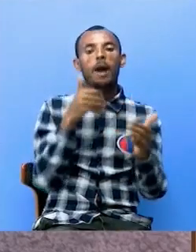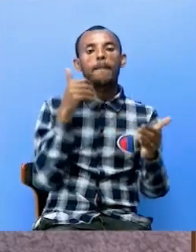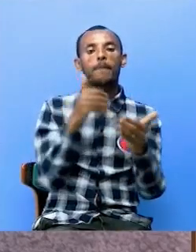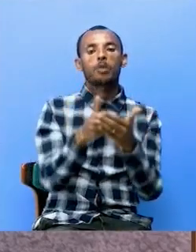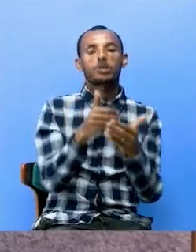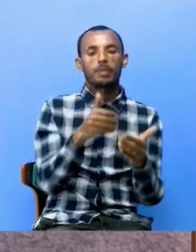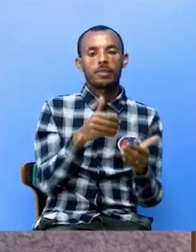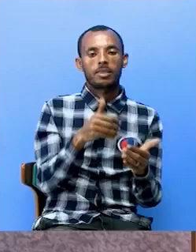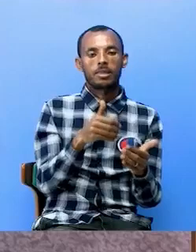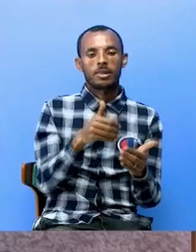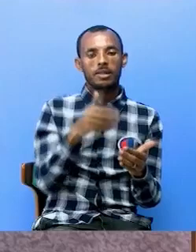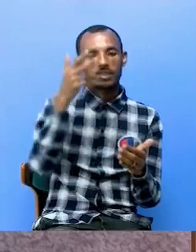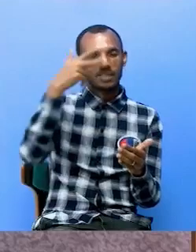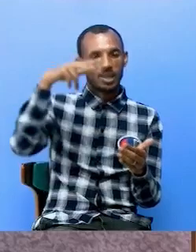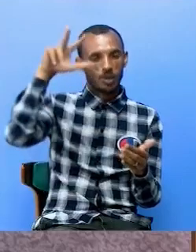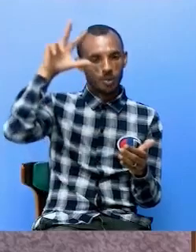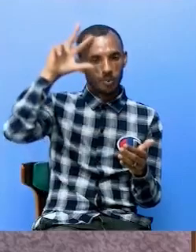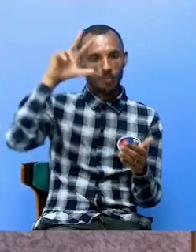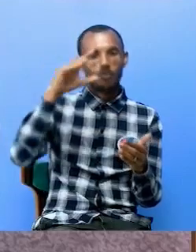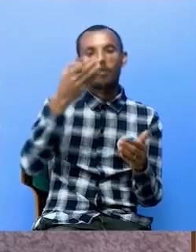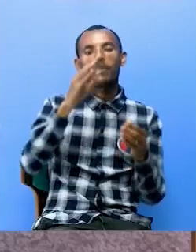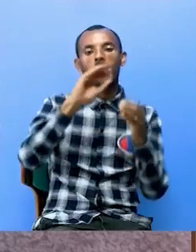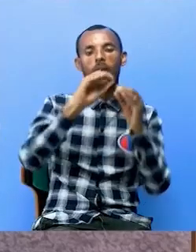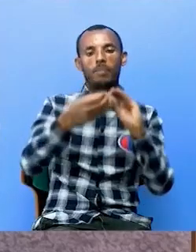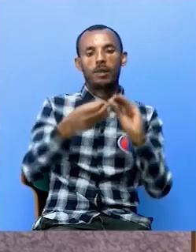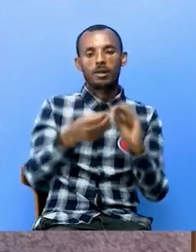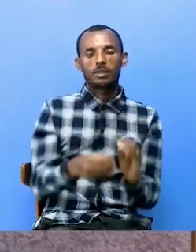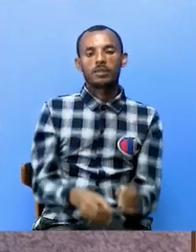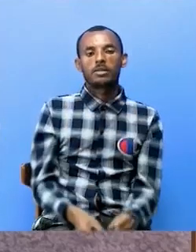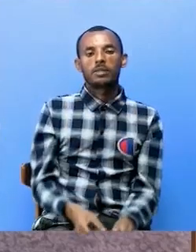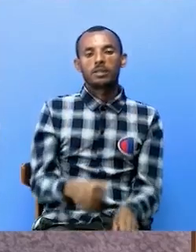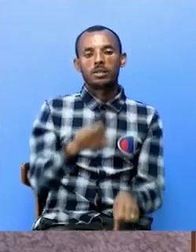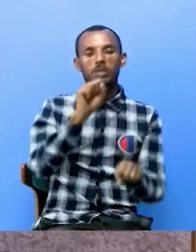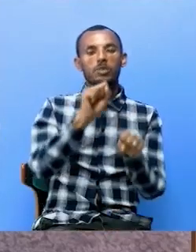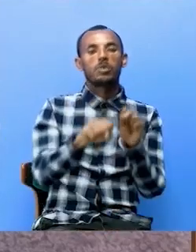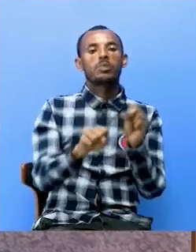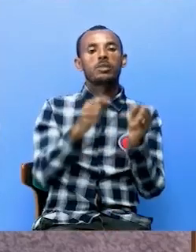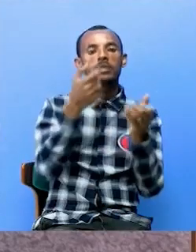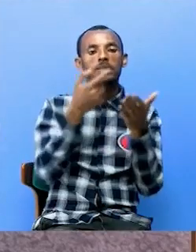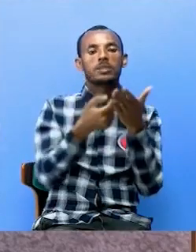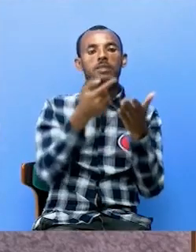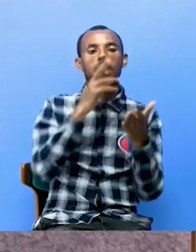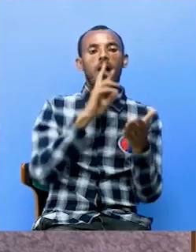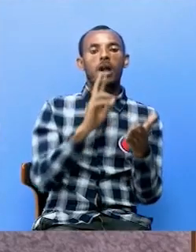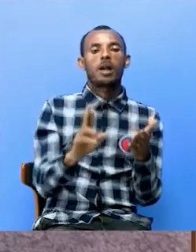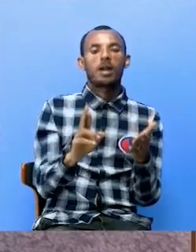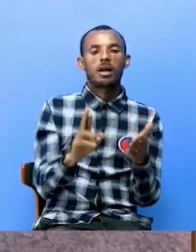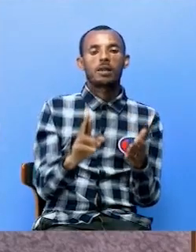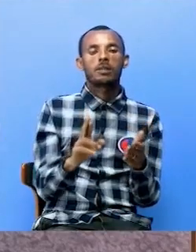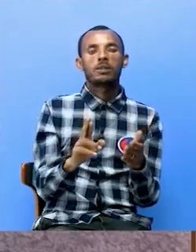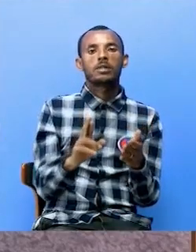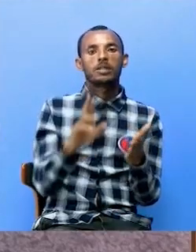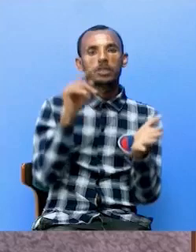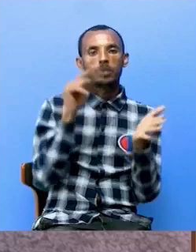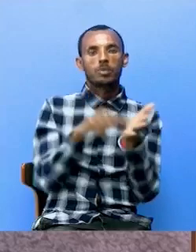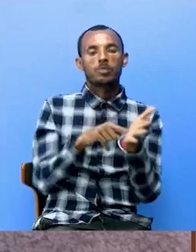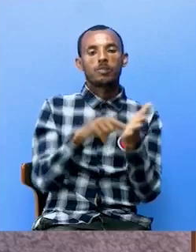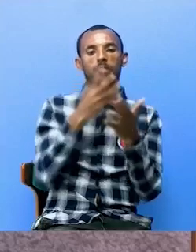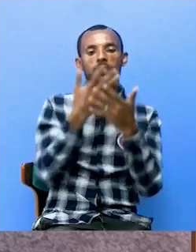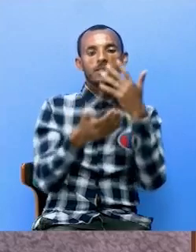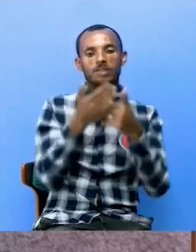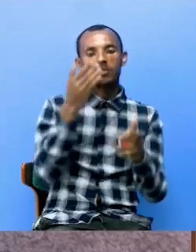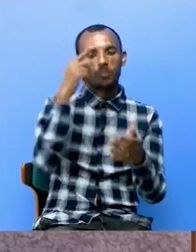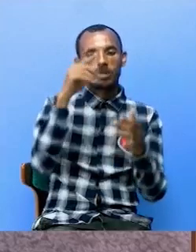approximate the cube of a number, right? So these are the point of discussion